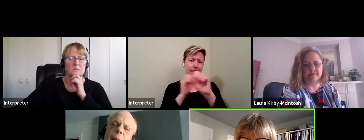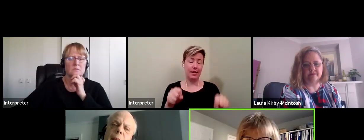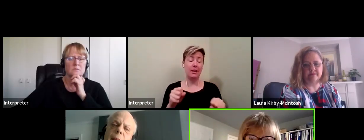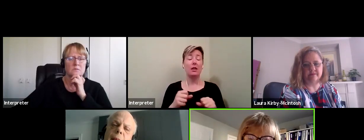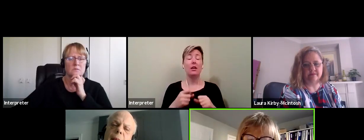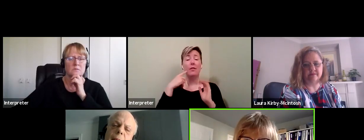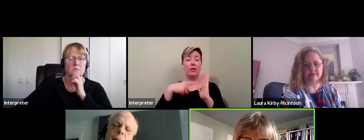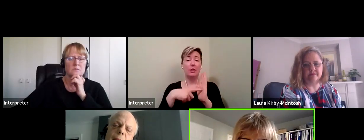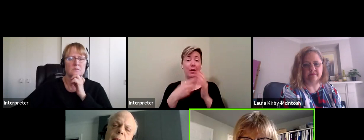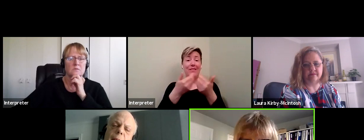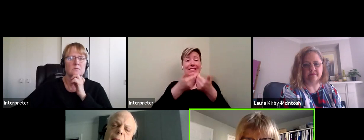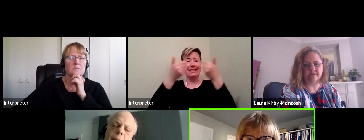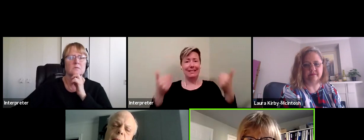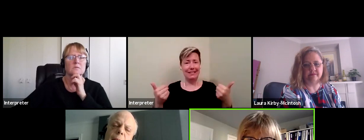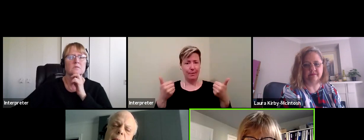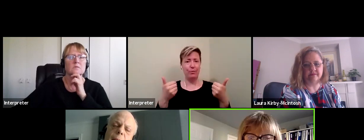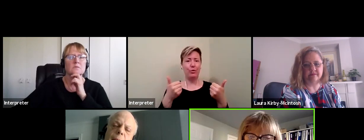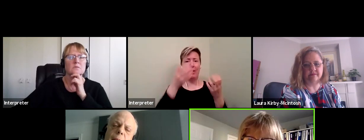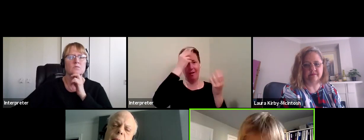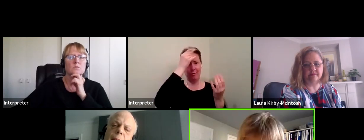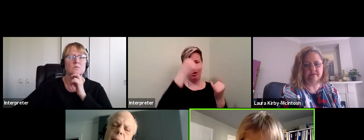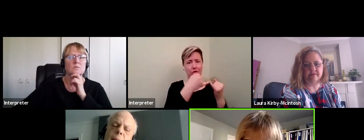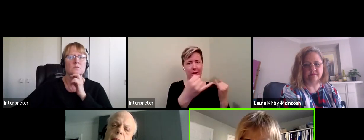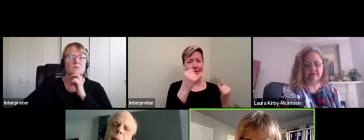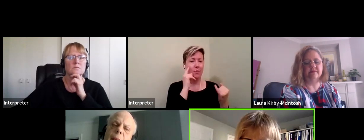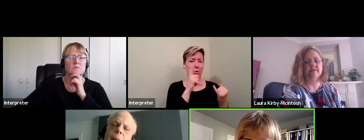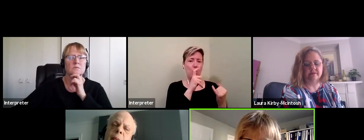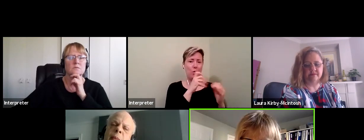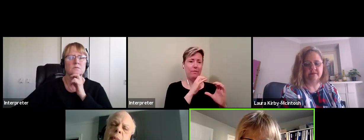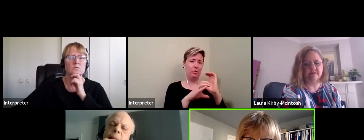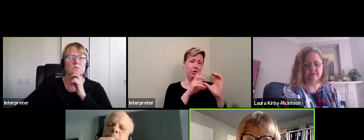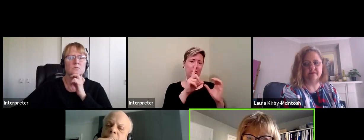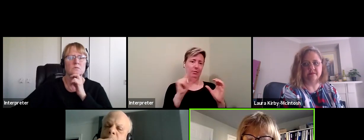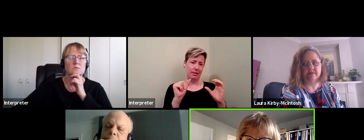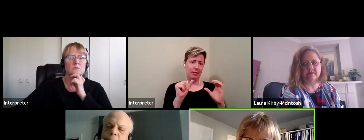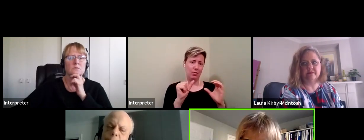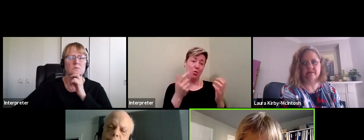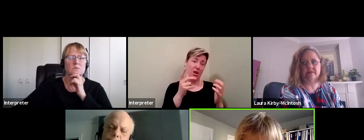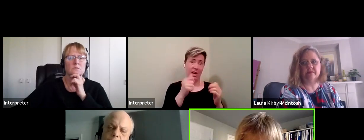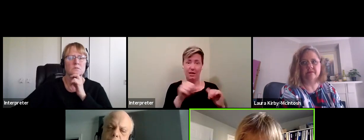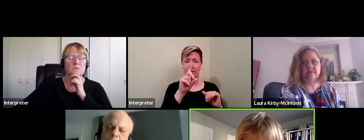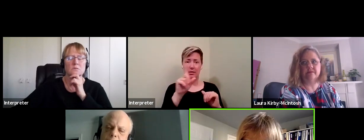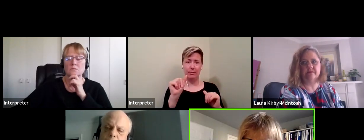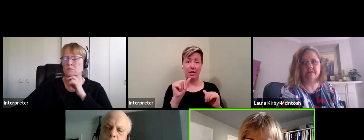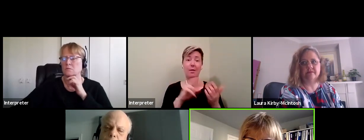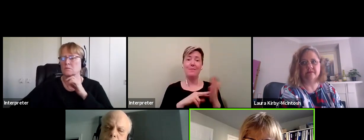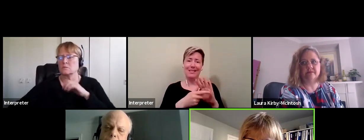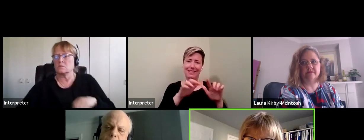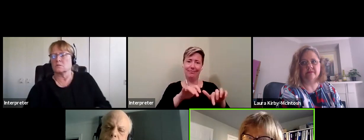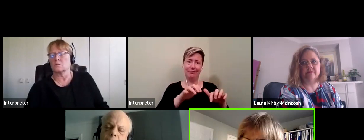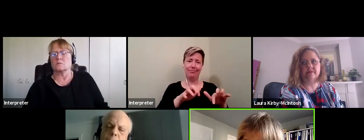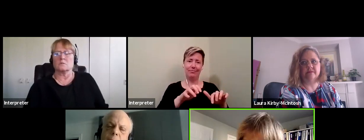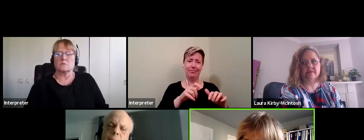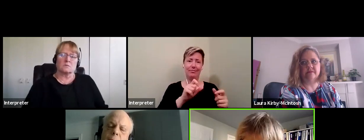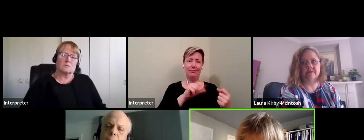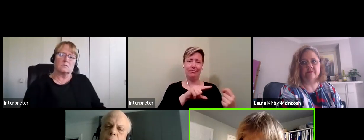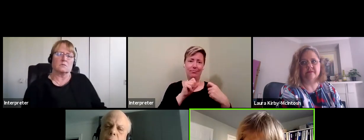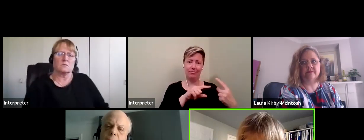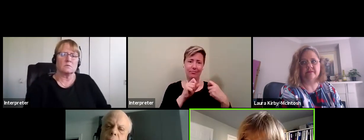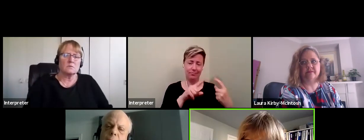people who have disabilities, including people who have communication disabilities, that gives the text version, but